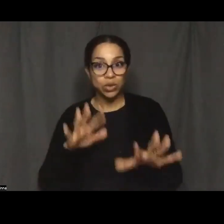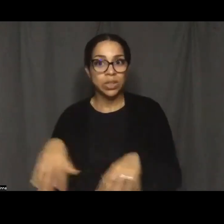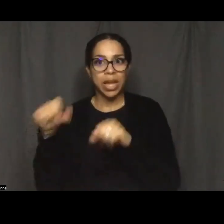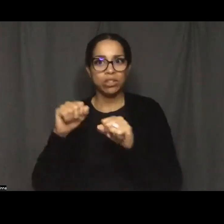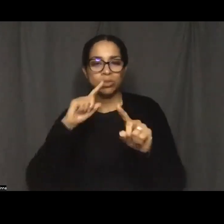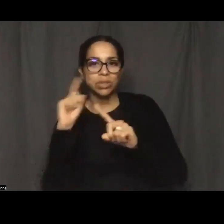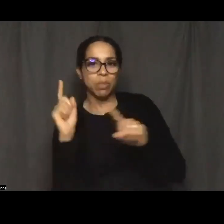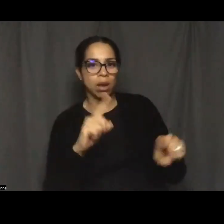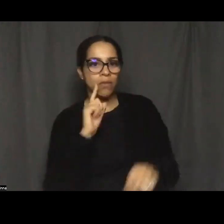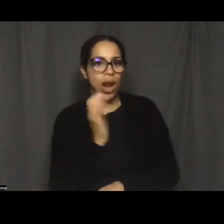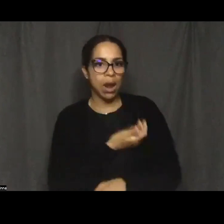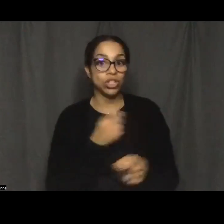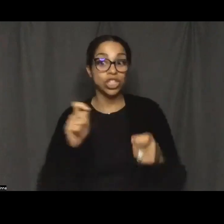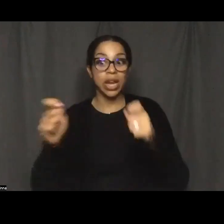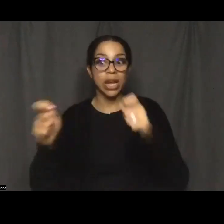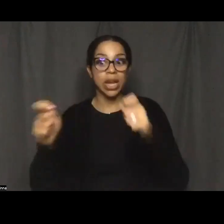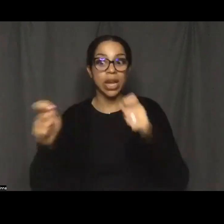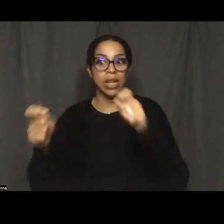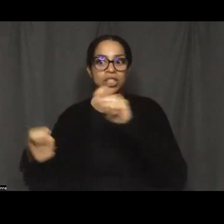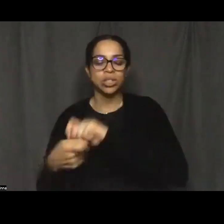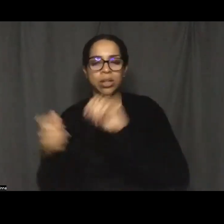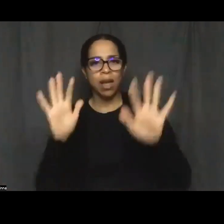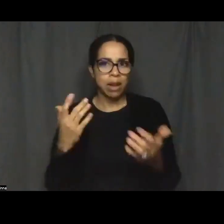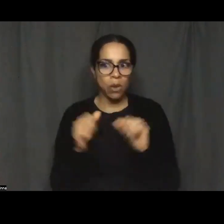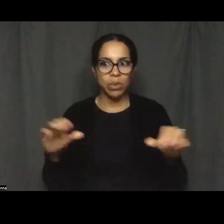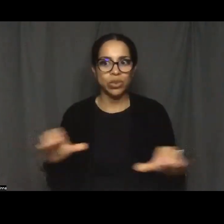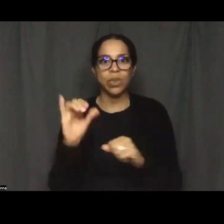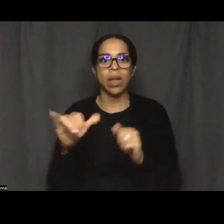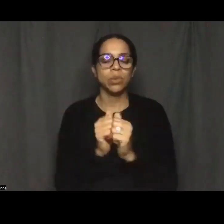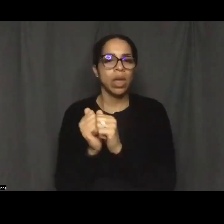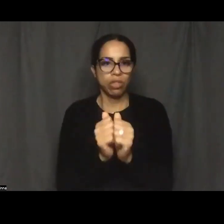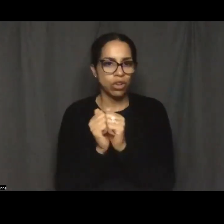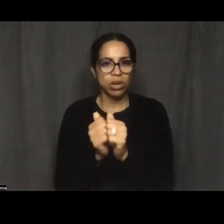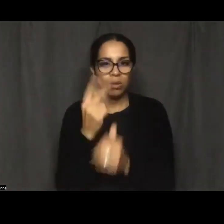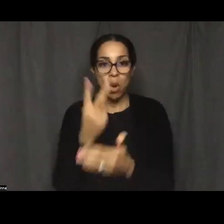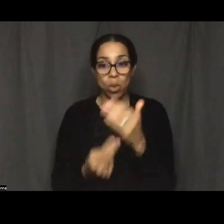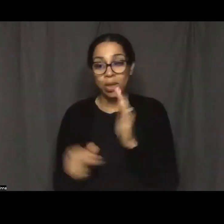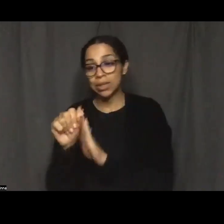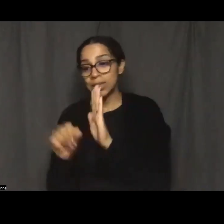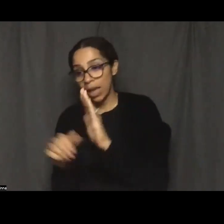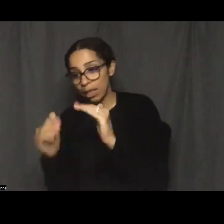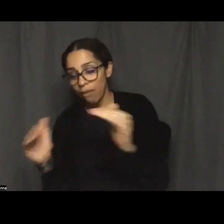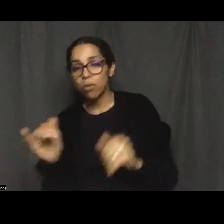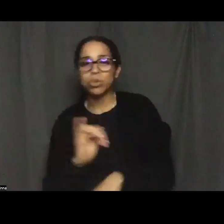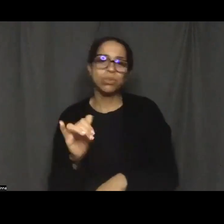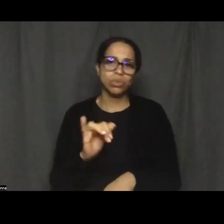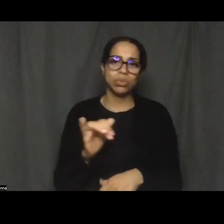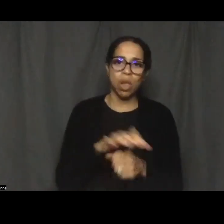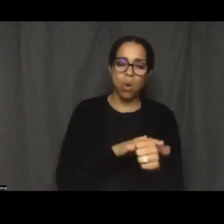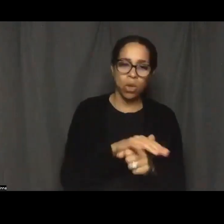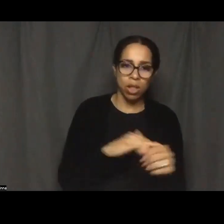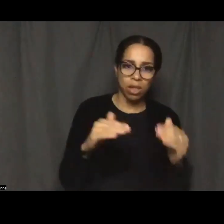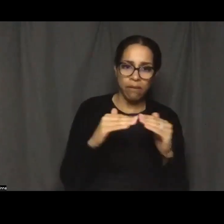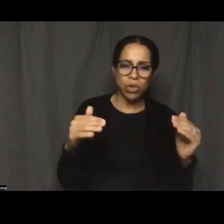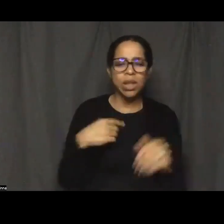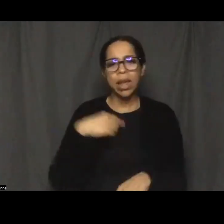to our changing climate. And how do we do that together? Across both at the state level, but also what can we do at the local level?